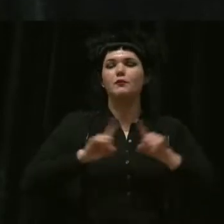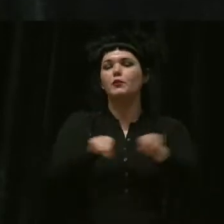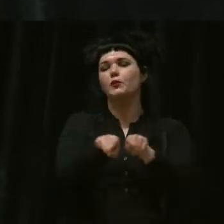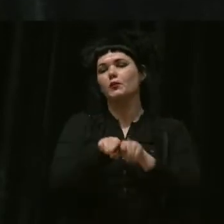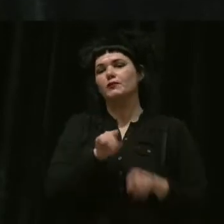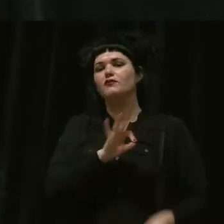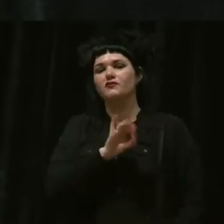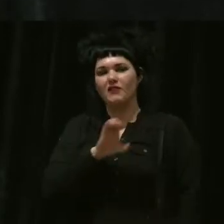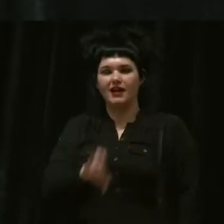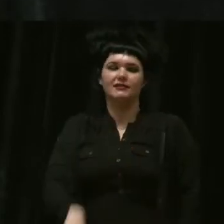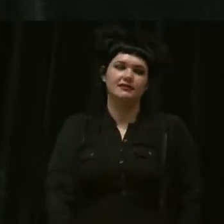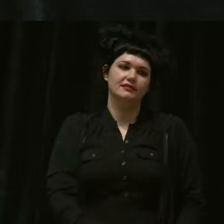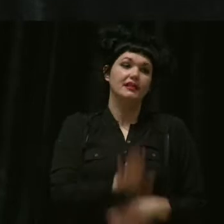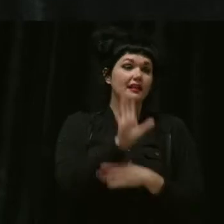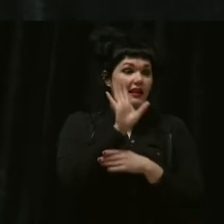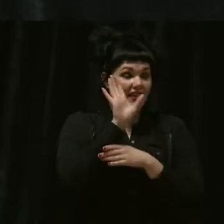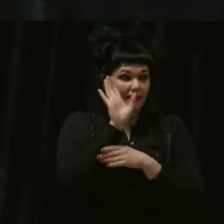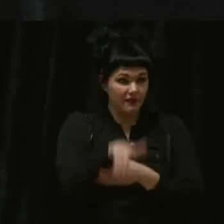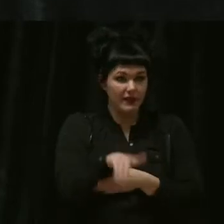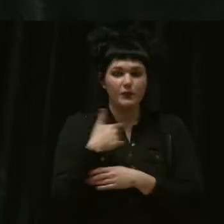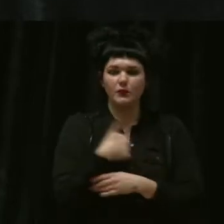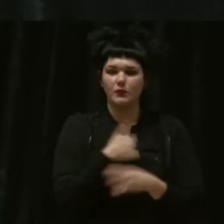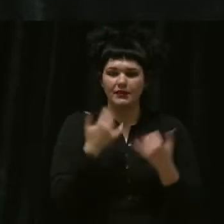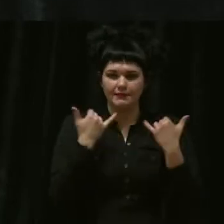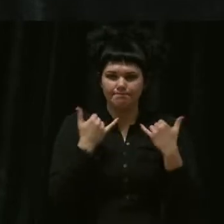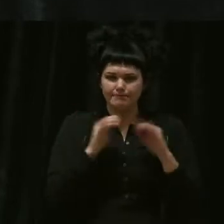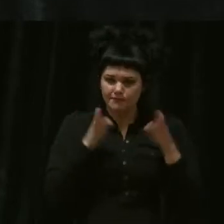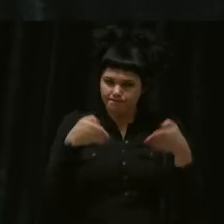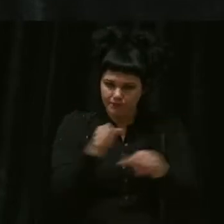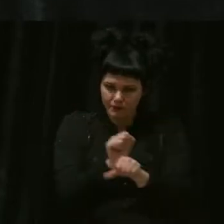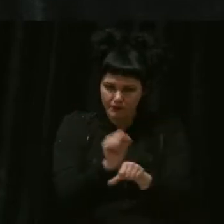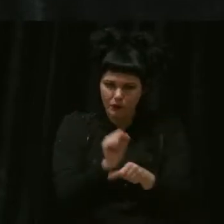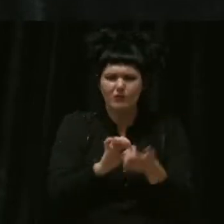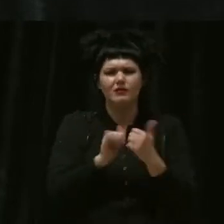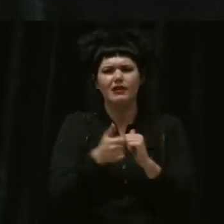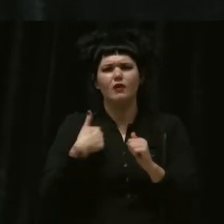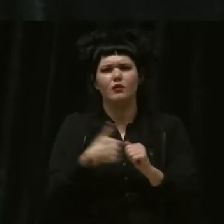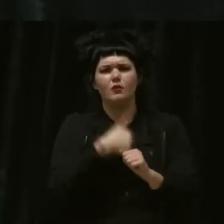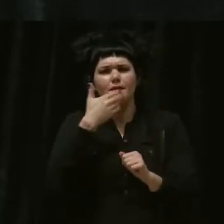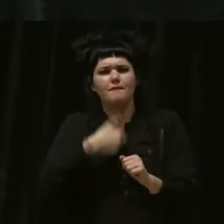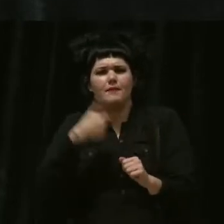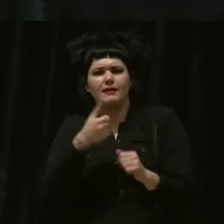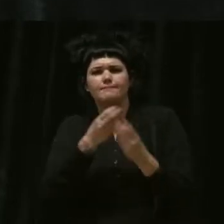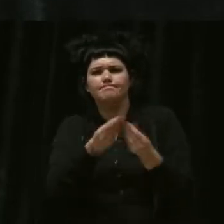issue that we are currently working on in terms of figuring out how best to address it.